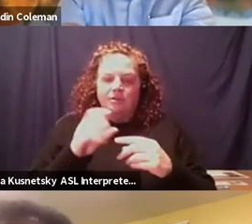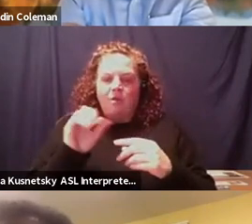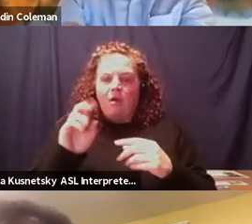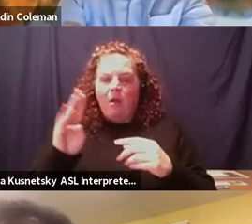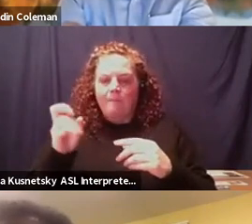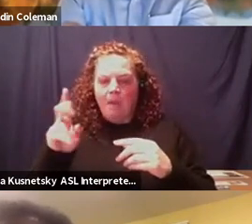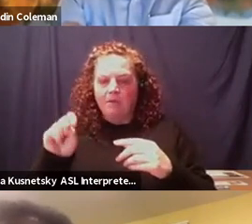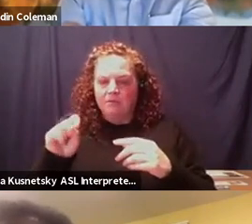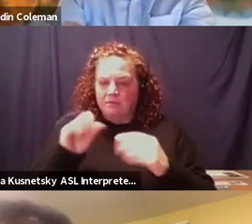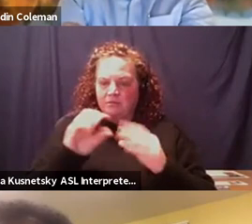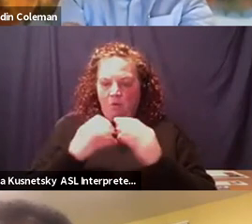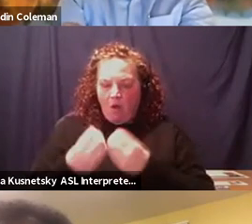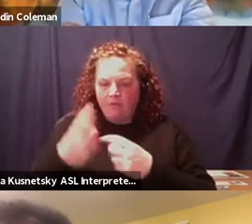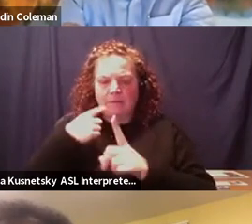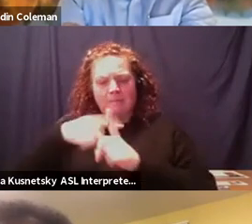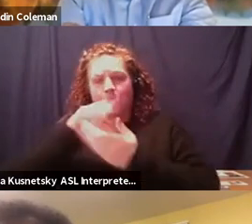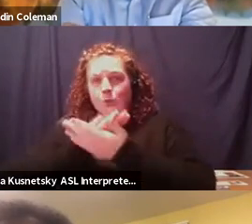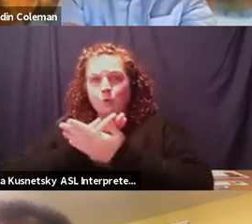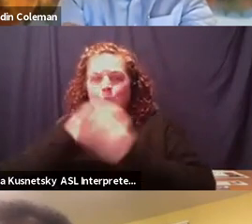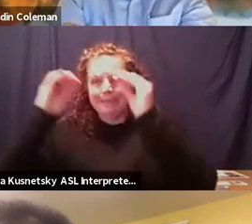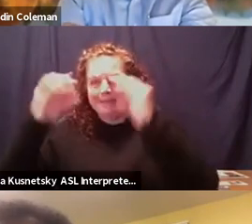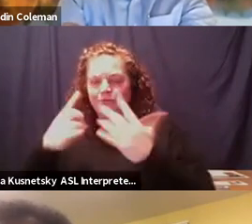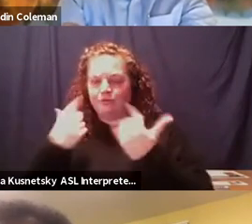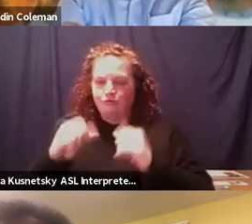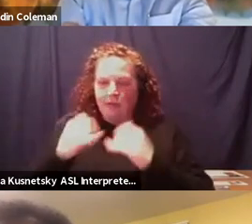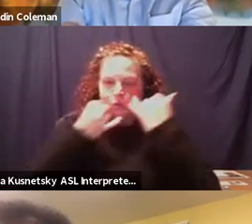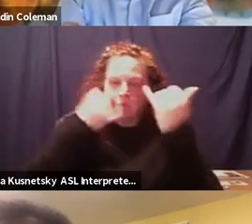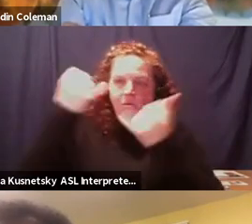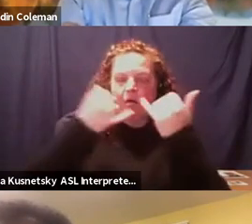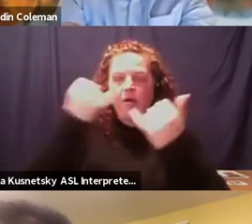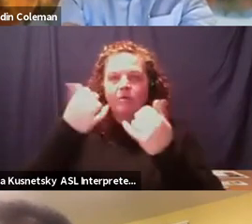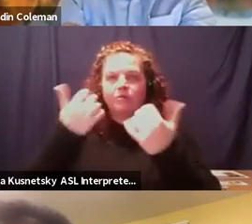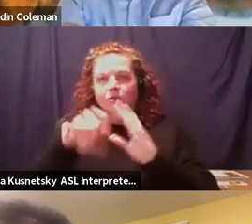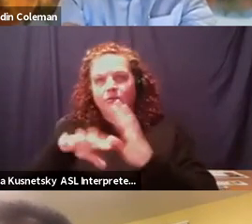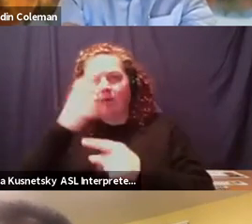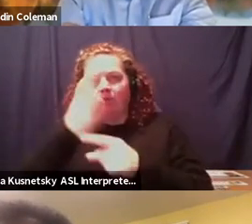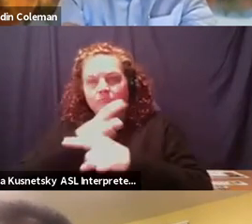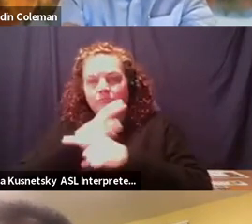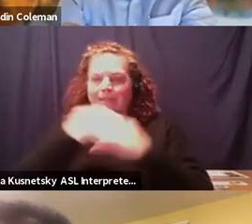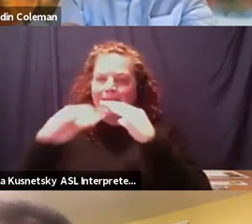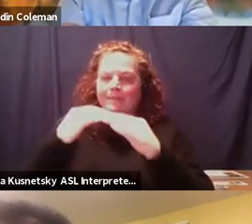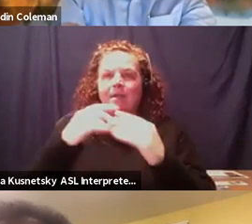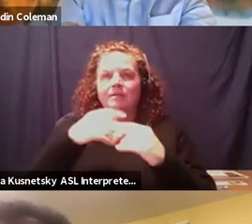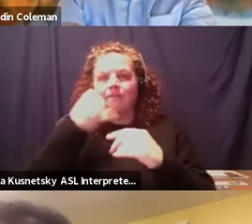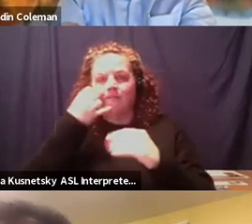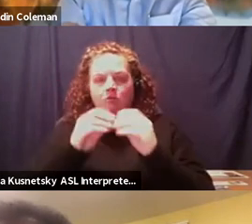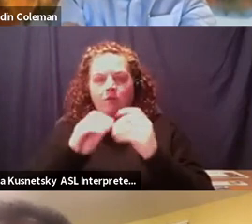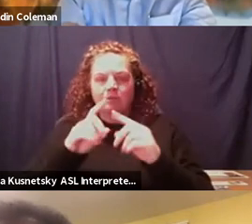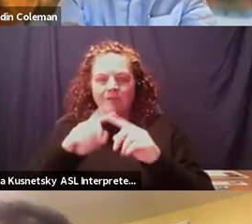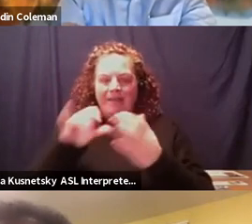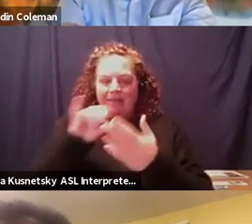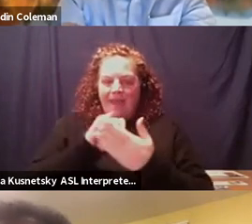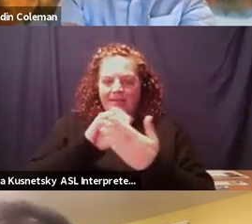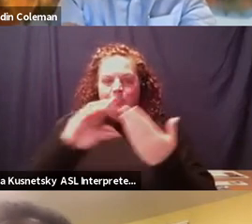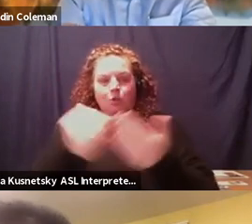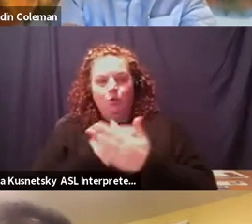that, as well as our schools and teachers have been calling and working as well. And that's where the documentation and this new panorama system is